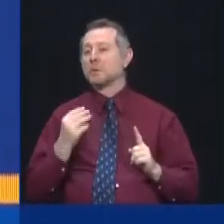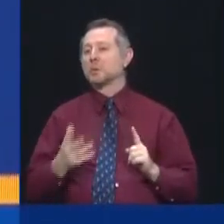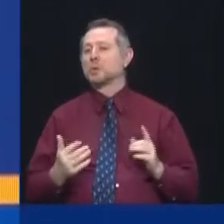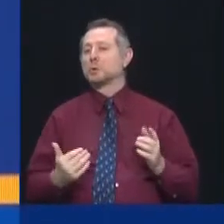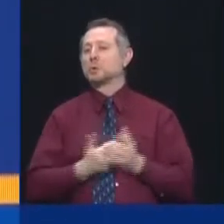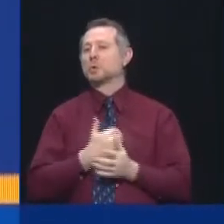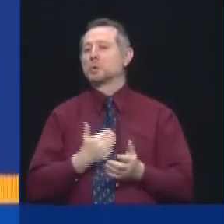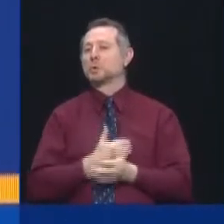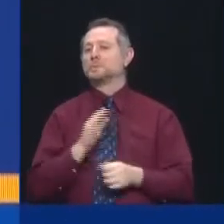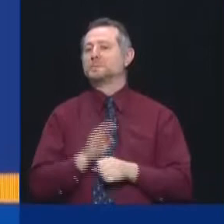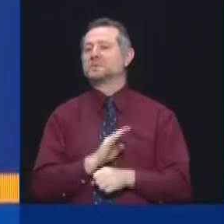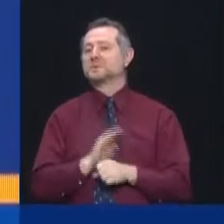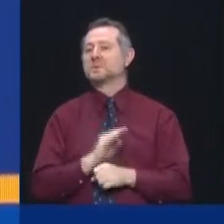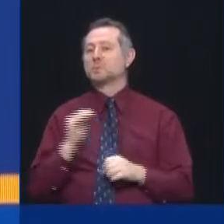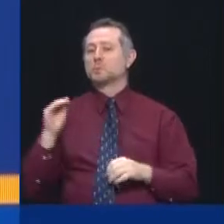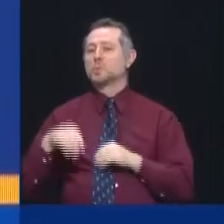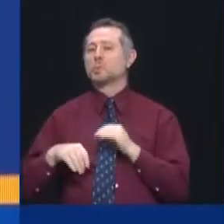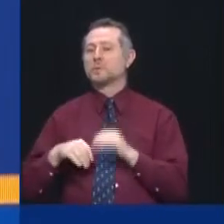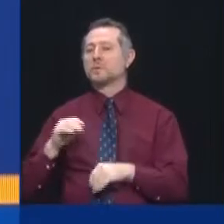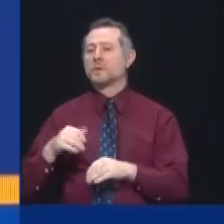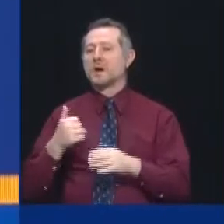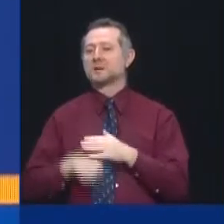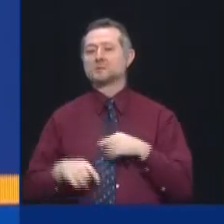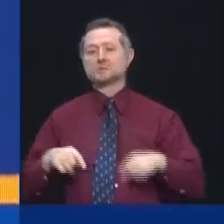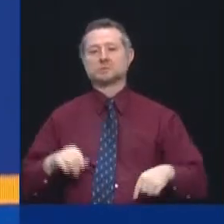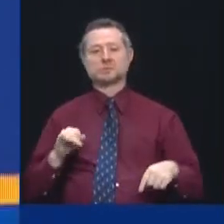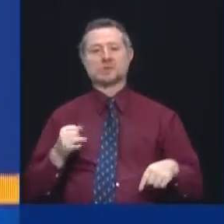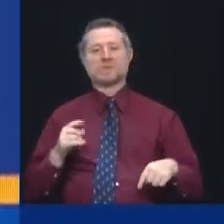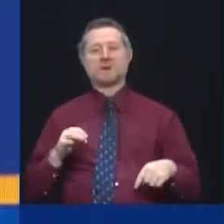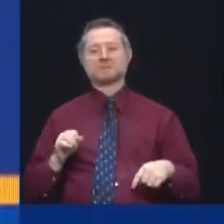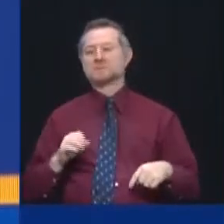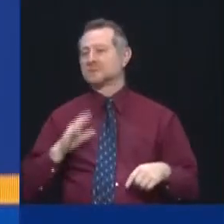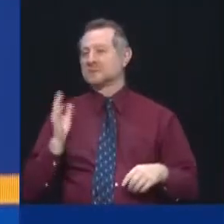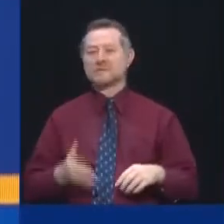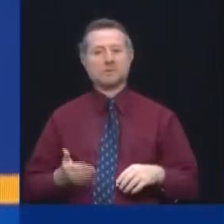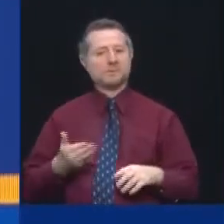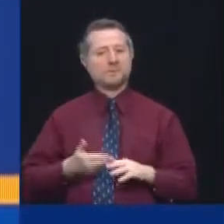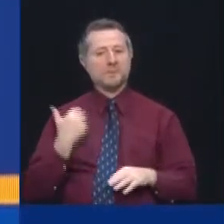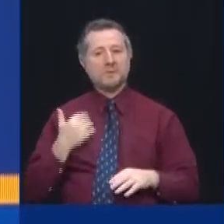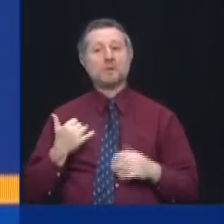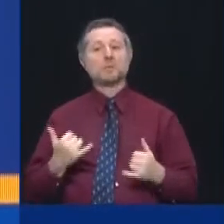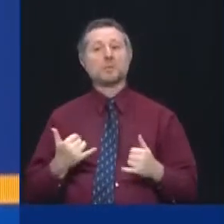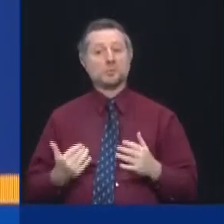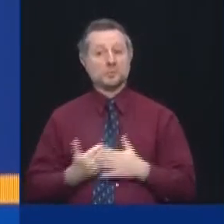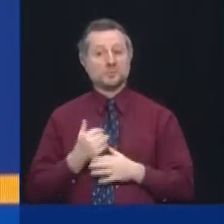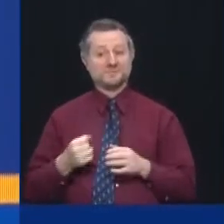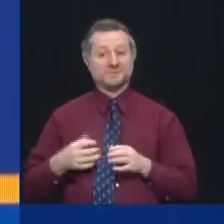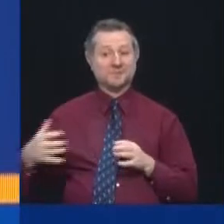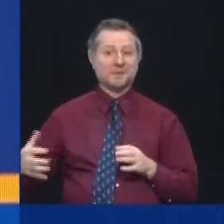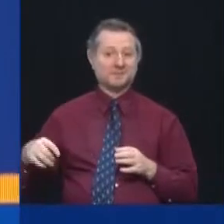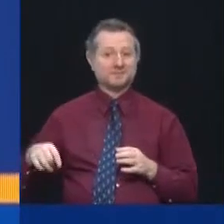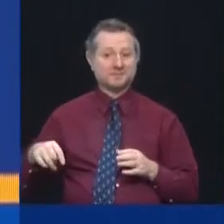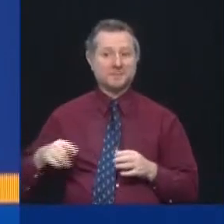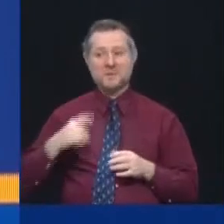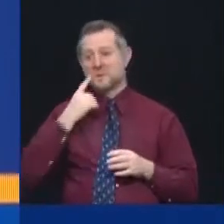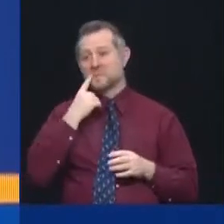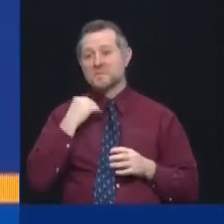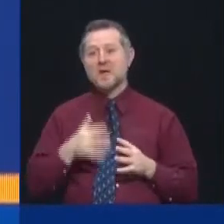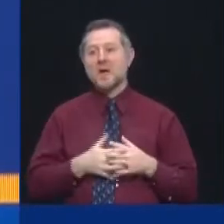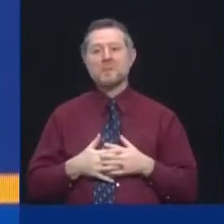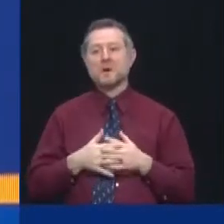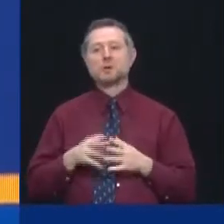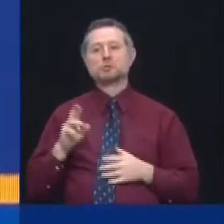be left behind because they're in a home that can't afford broadband in the state of New York, the only state